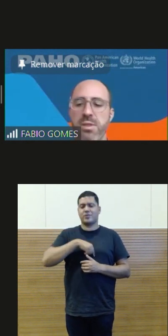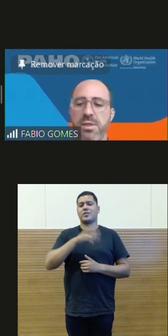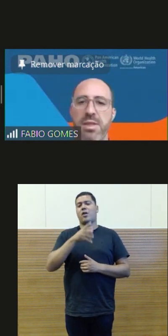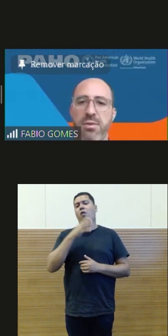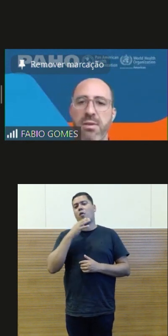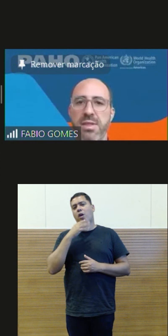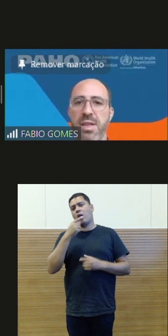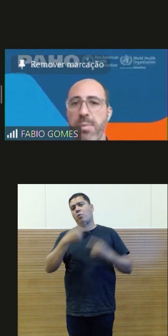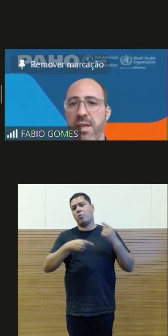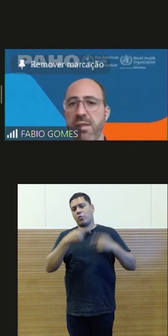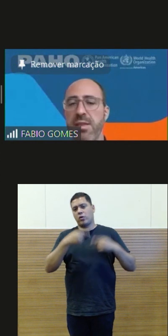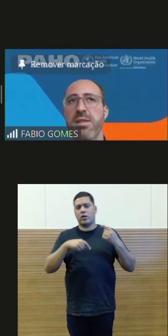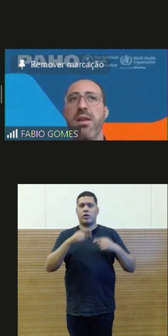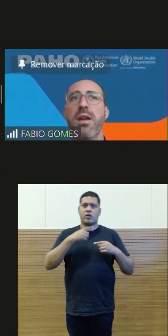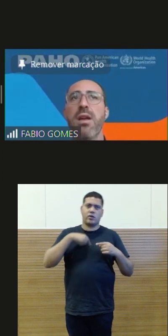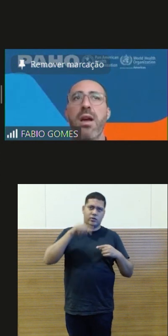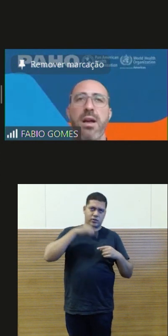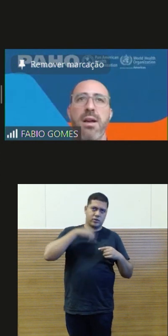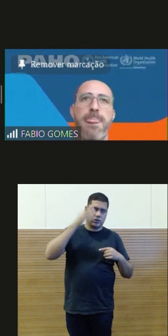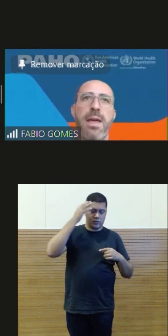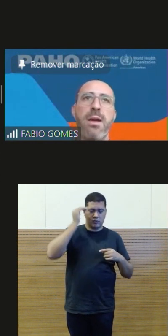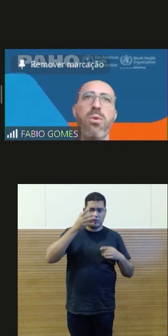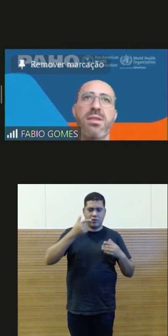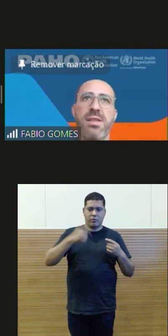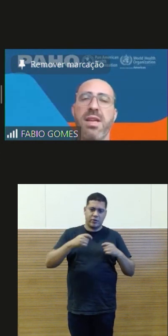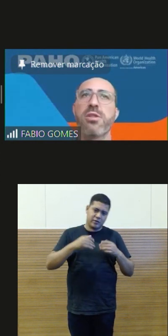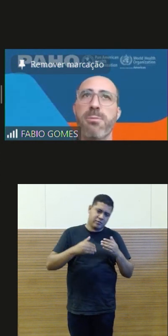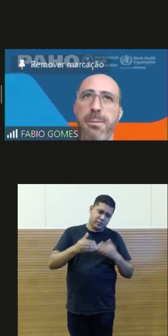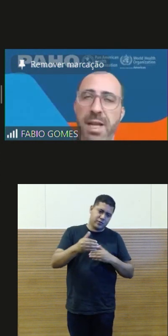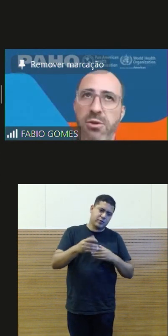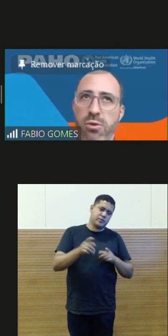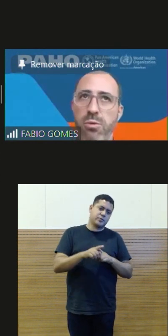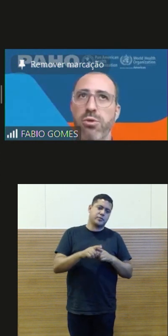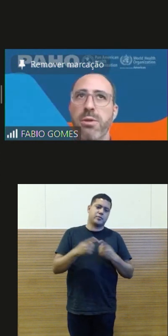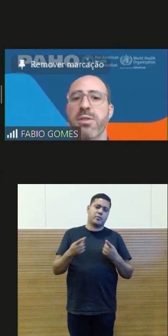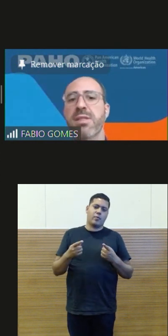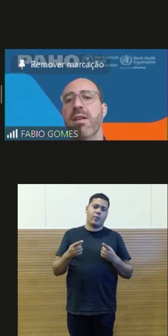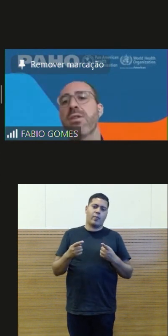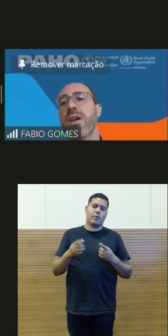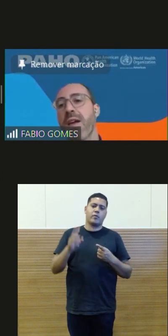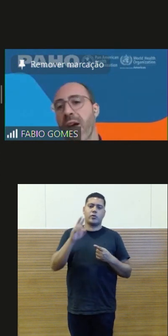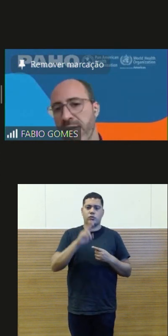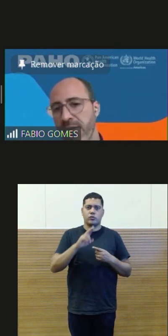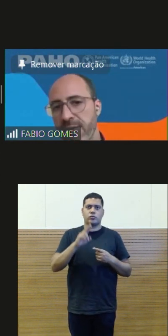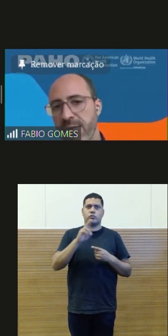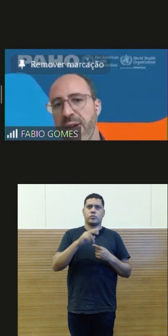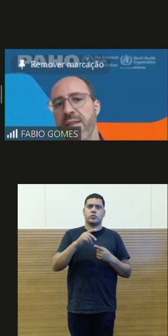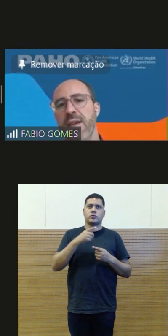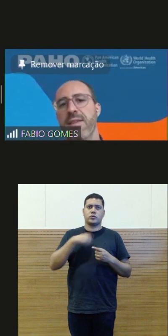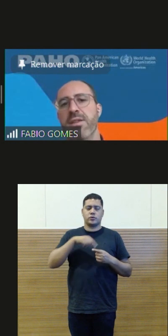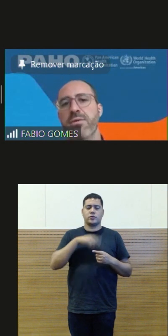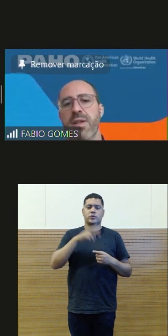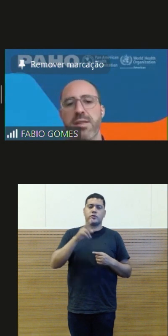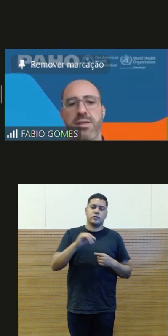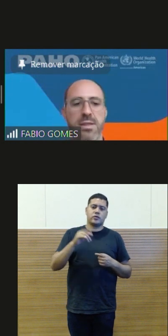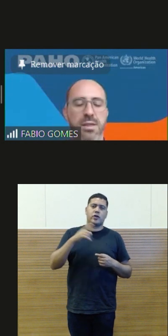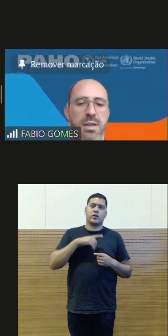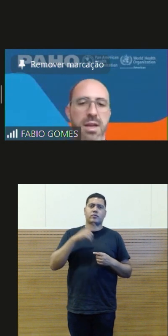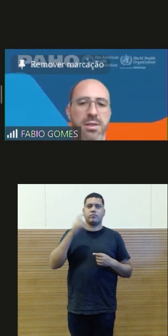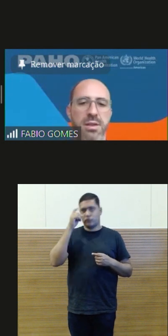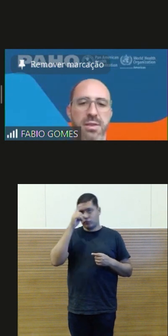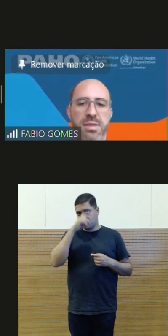hard, although we know the policies and we know which policies must advance to restrict the access and availability of ultra-processed